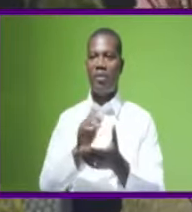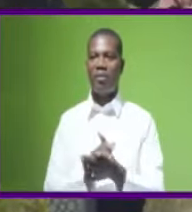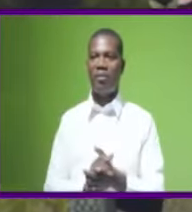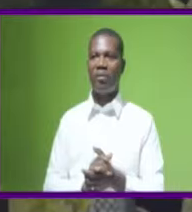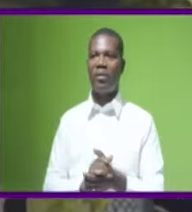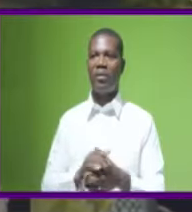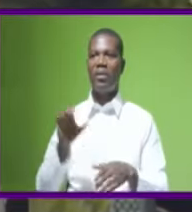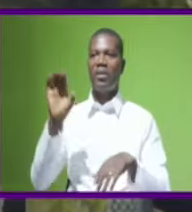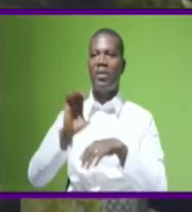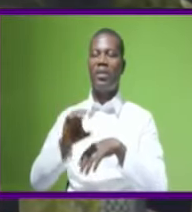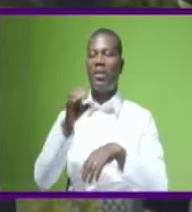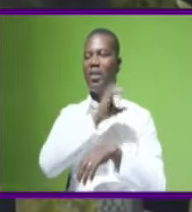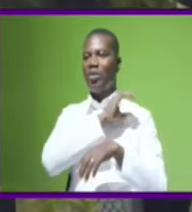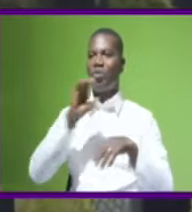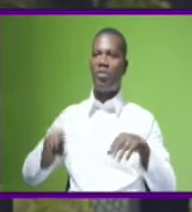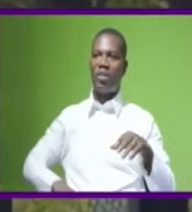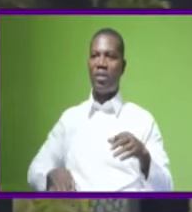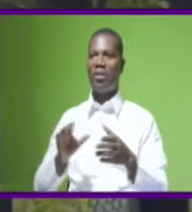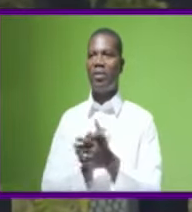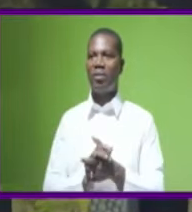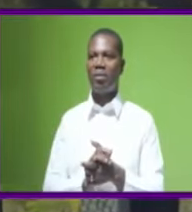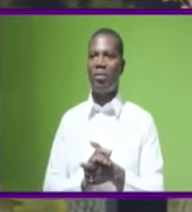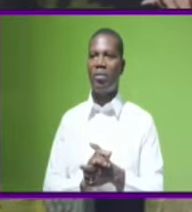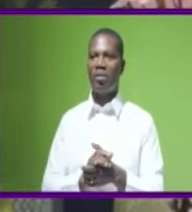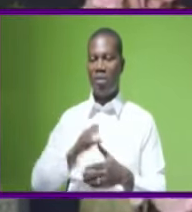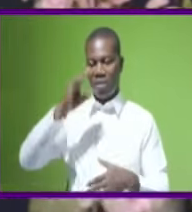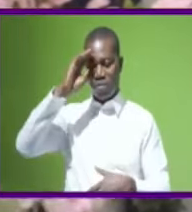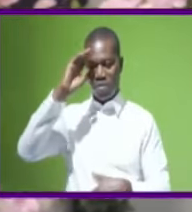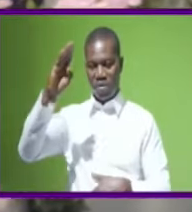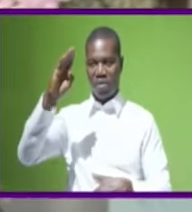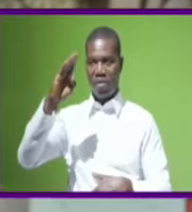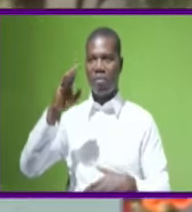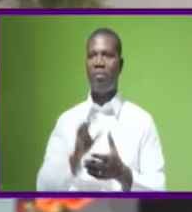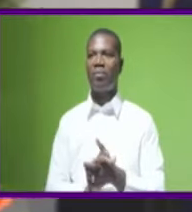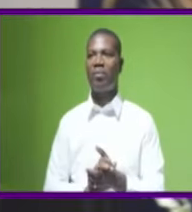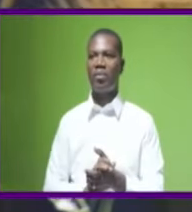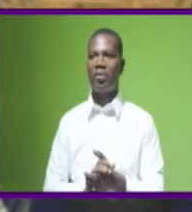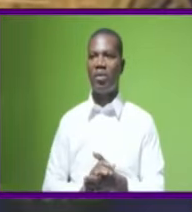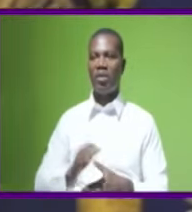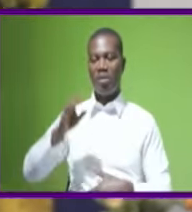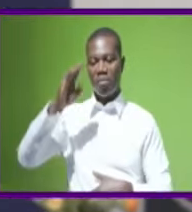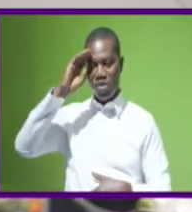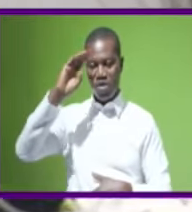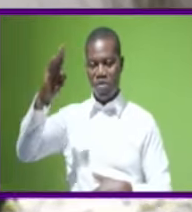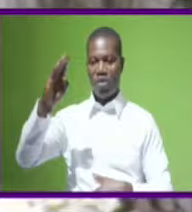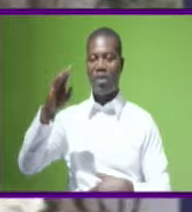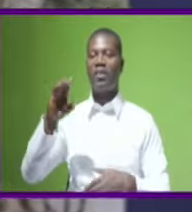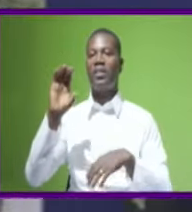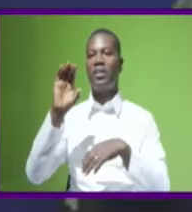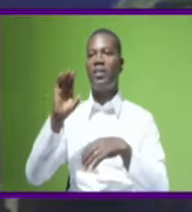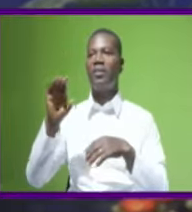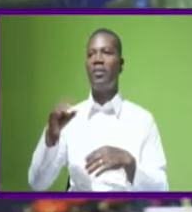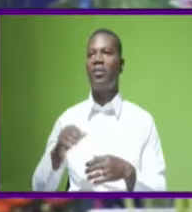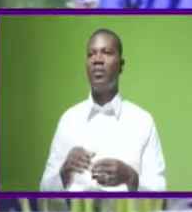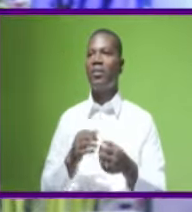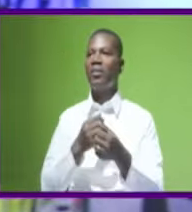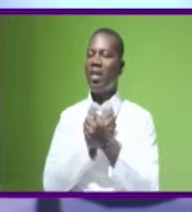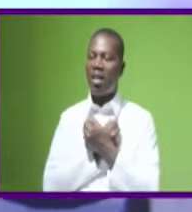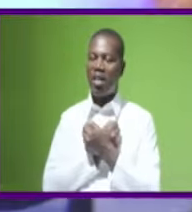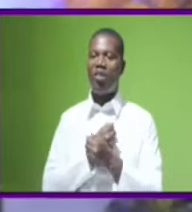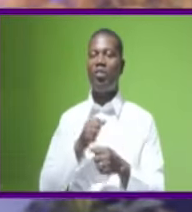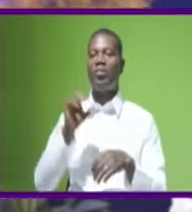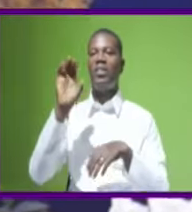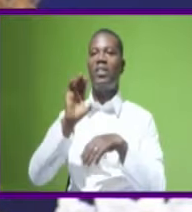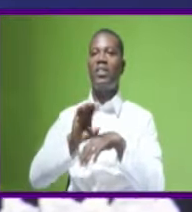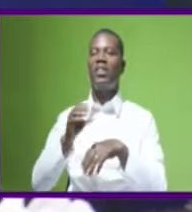Church of Christ. Church of Christ. Me respect it. Me the Church of